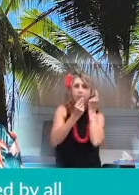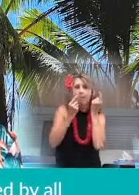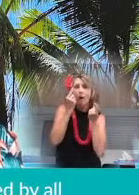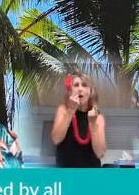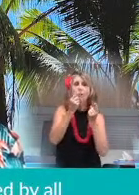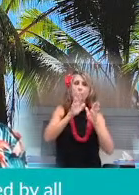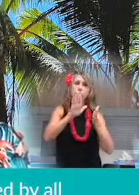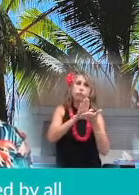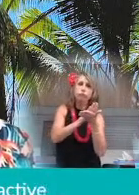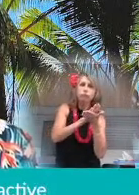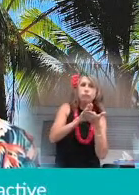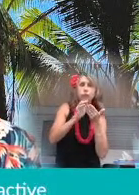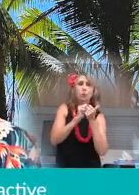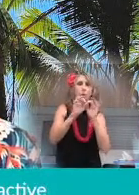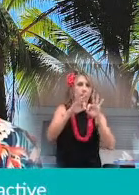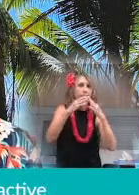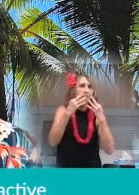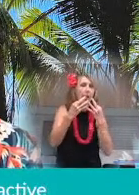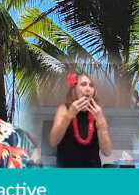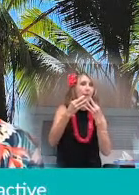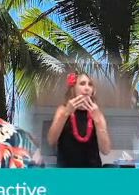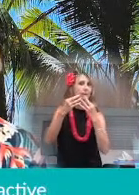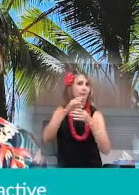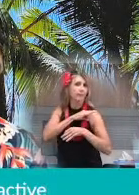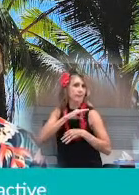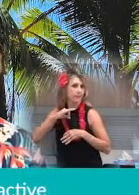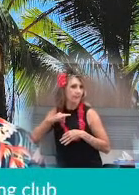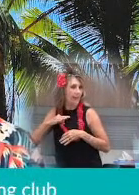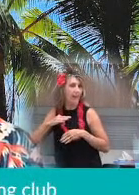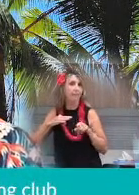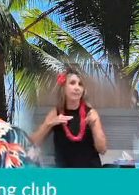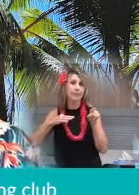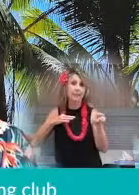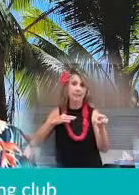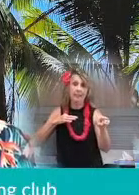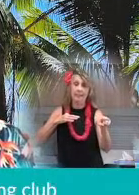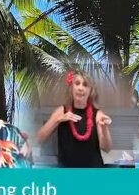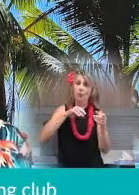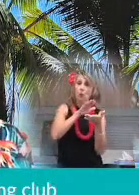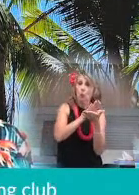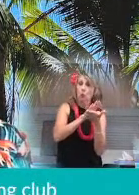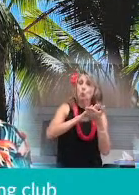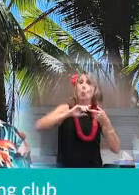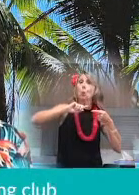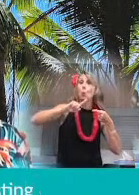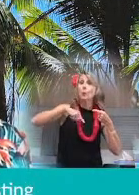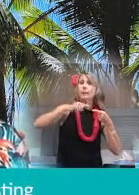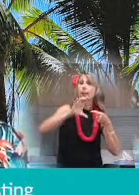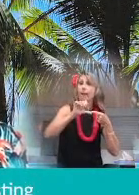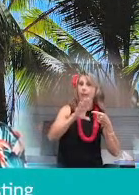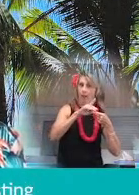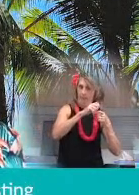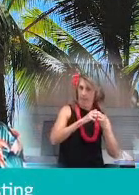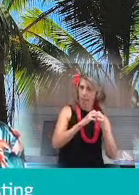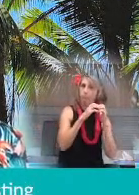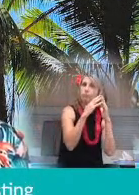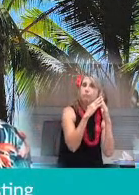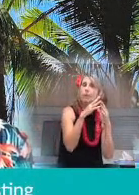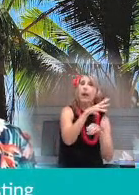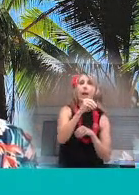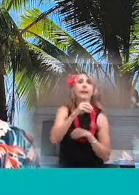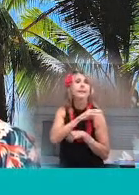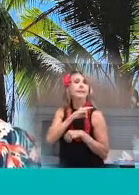respected by all. Keith is the founder and an active member of the School Recycling Club, as well as the